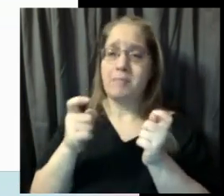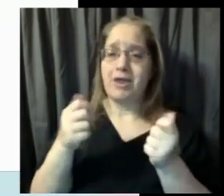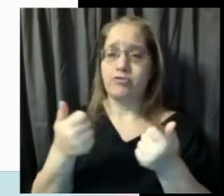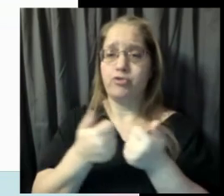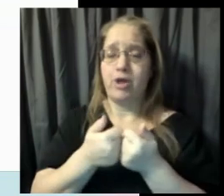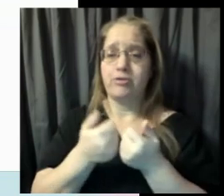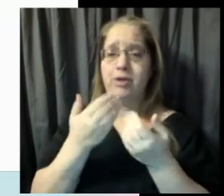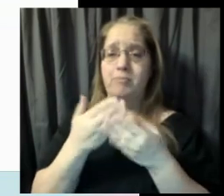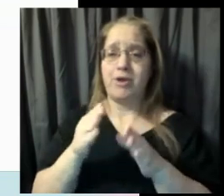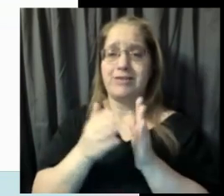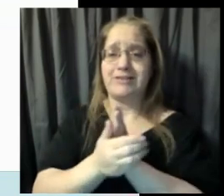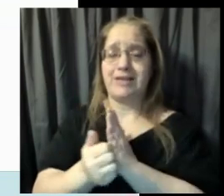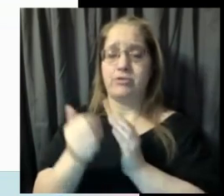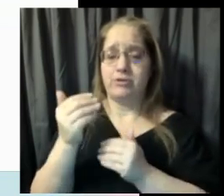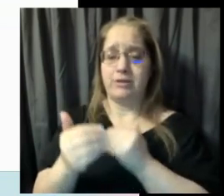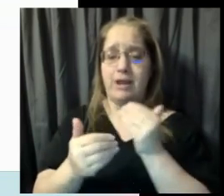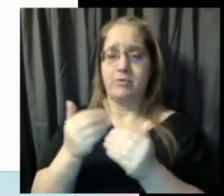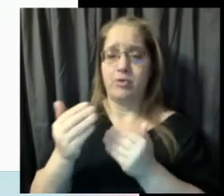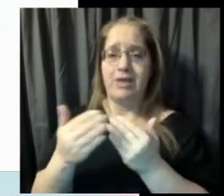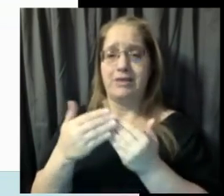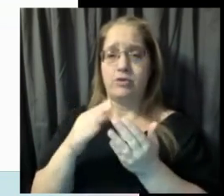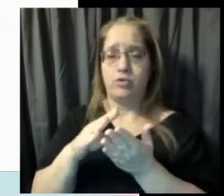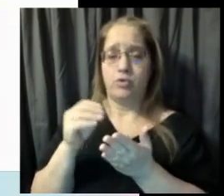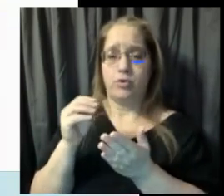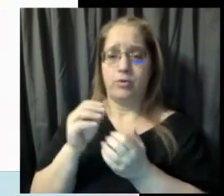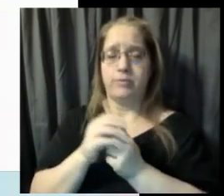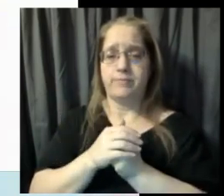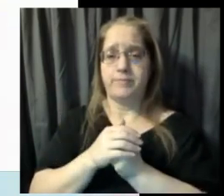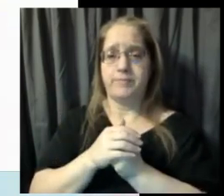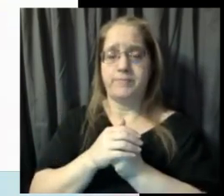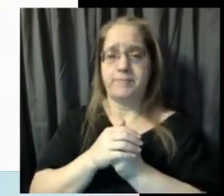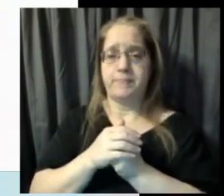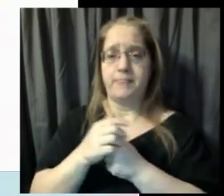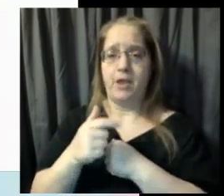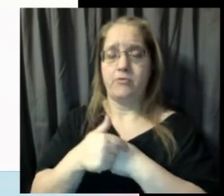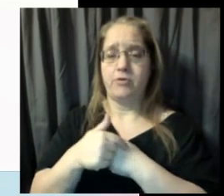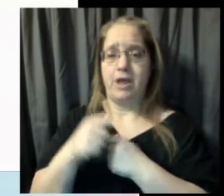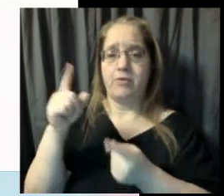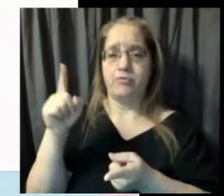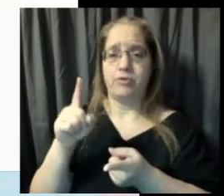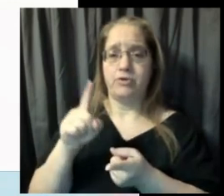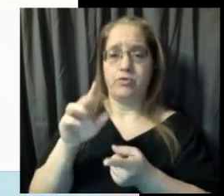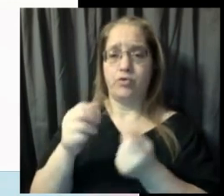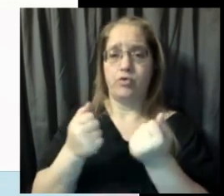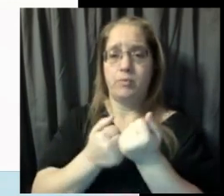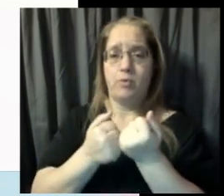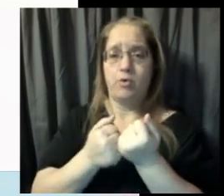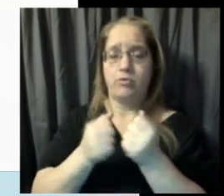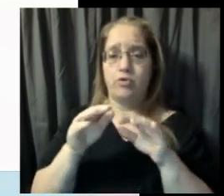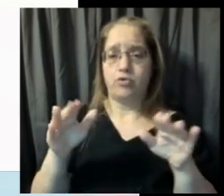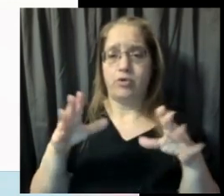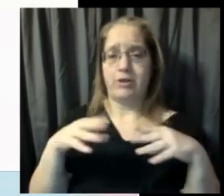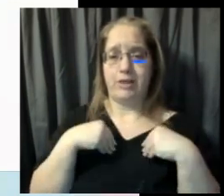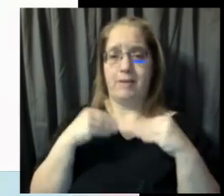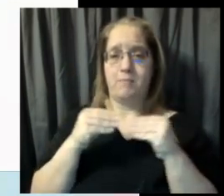skills down into smaller steps so they're easier to learn. Over time, gradually reduce your support so children can take